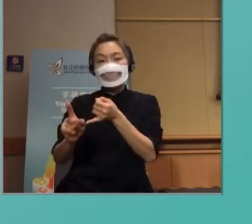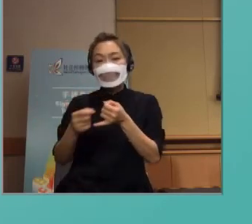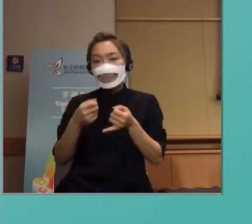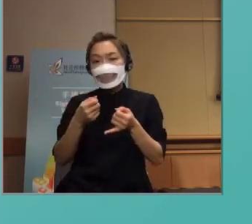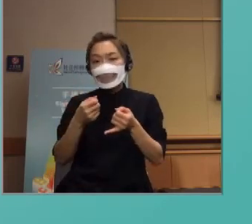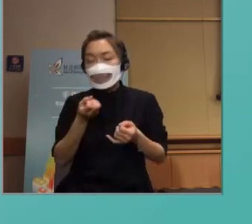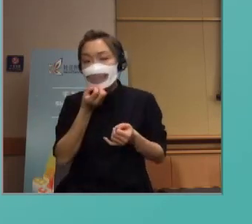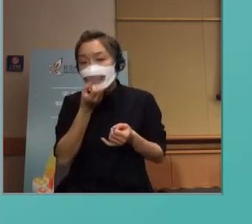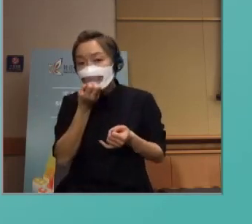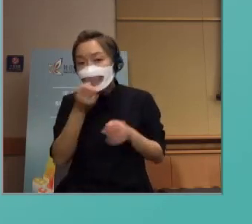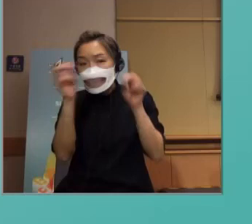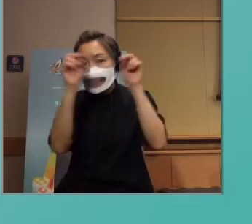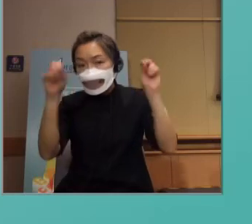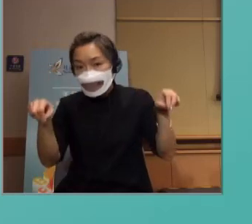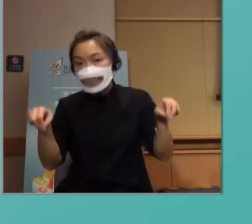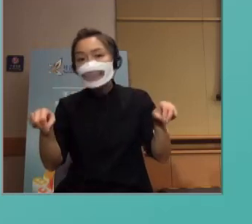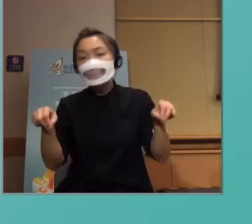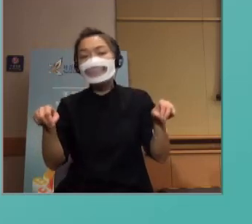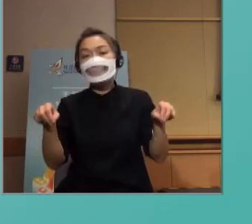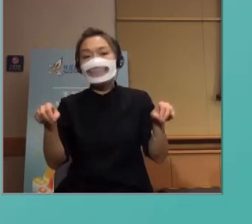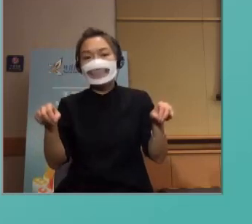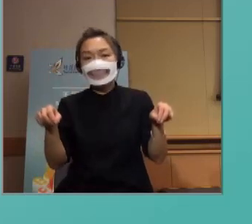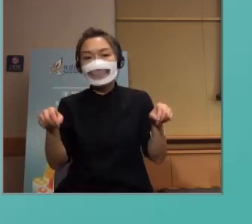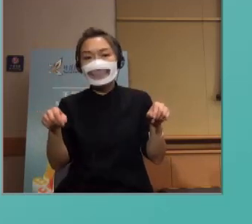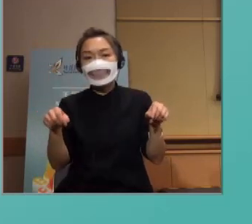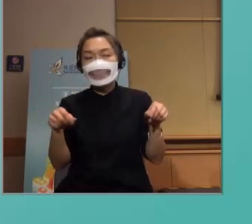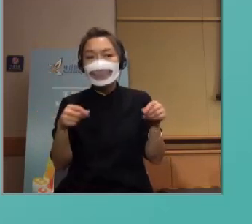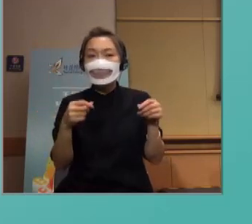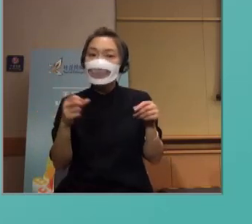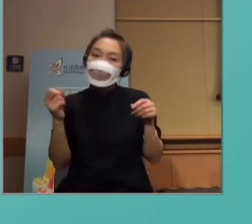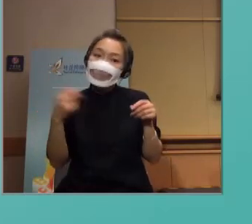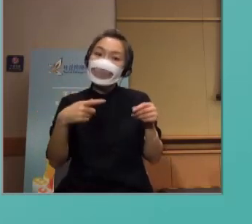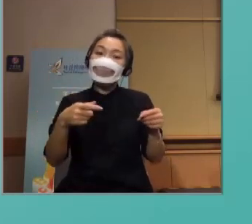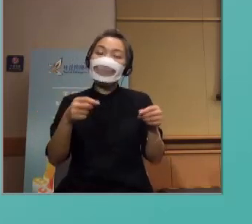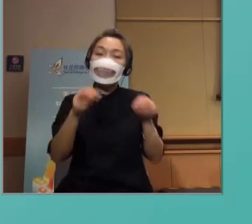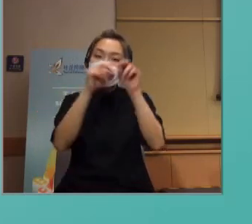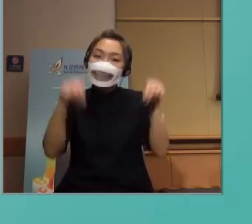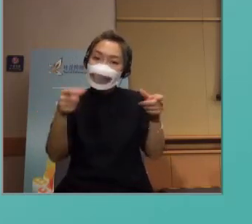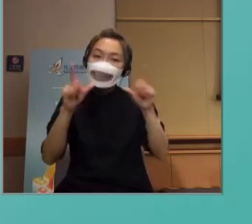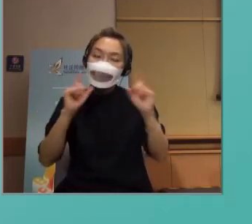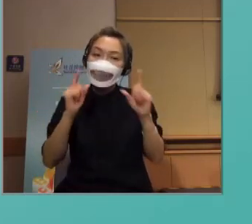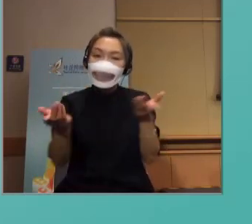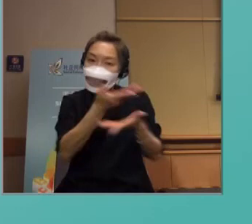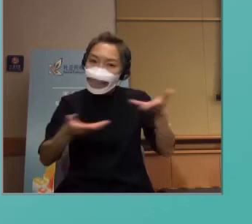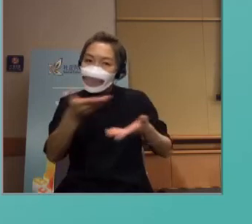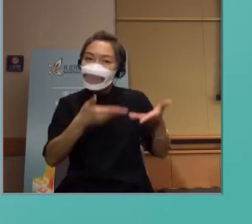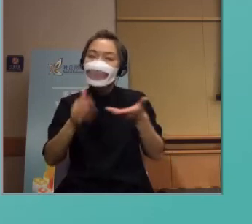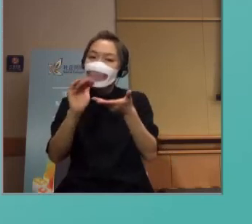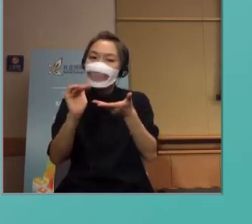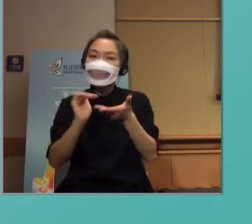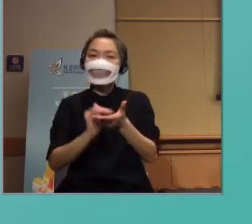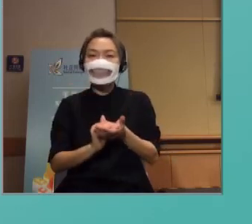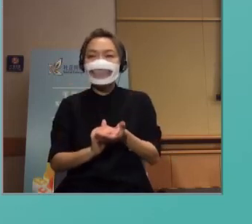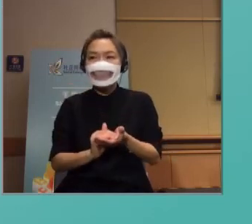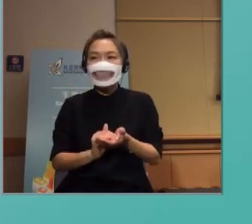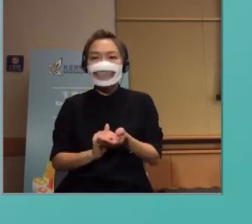end of that, we're going to open the floor and have your questions, and let's have a dialogue about this very exciting topic. So that's